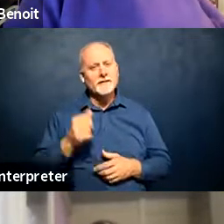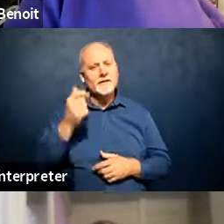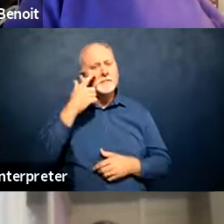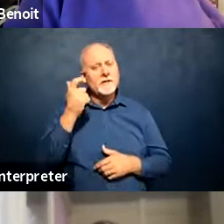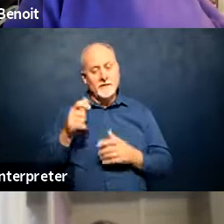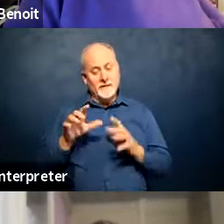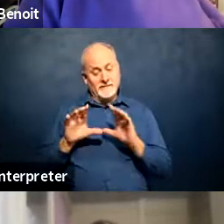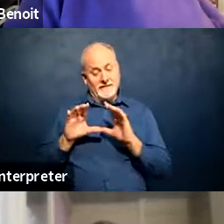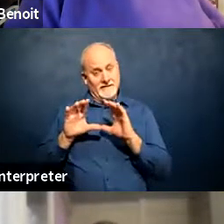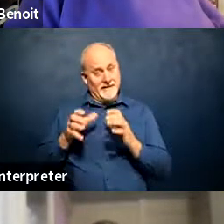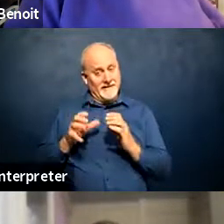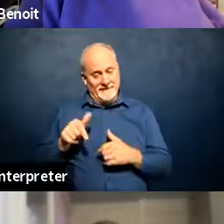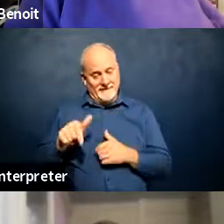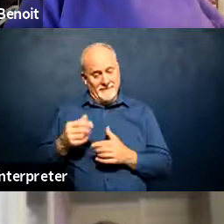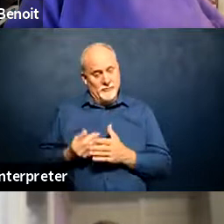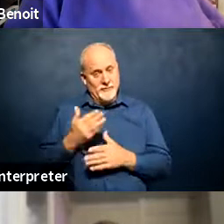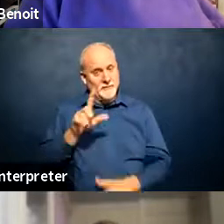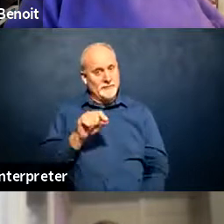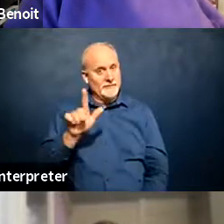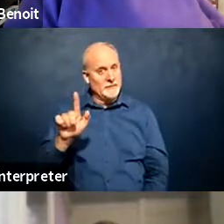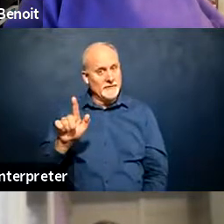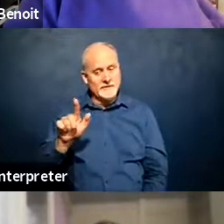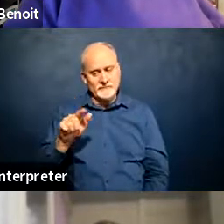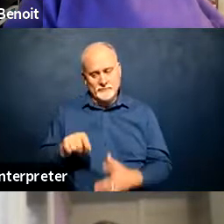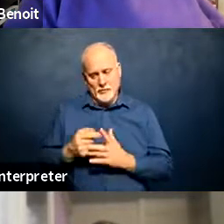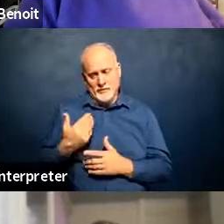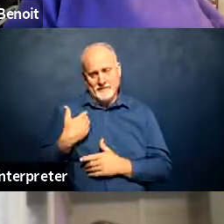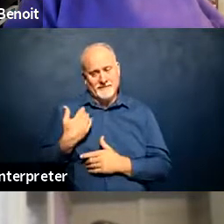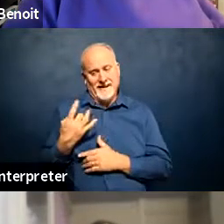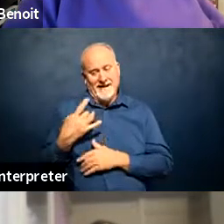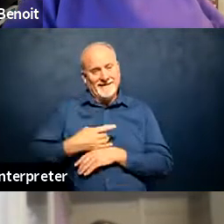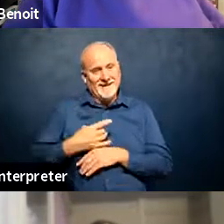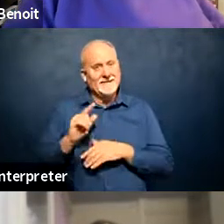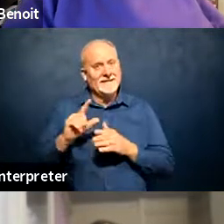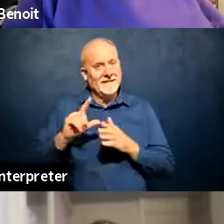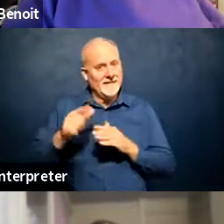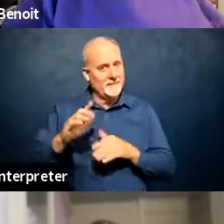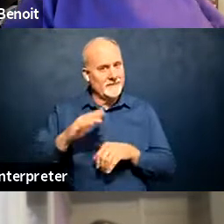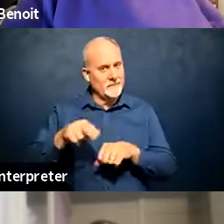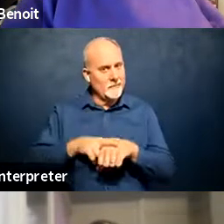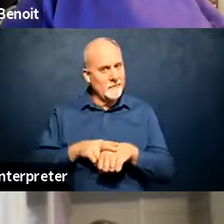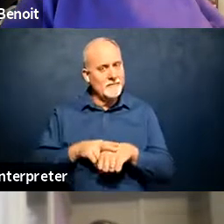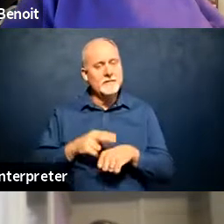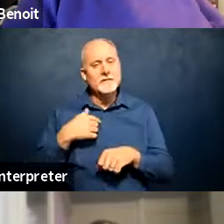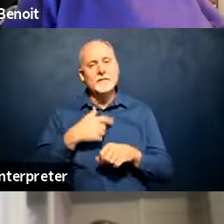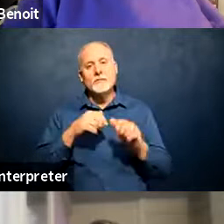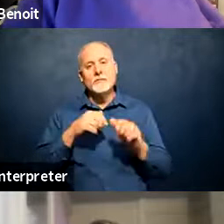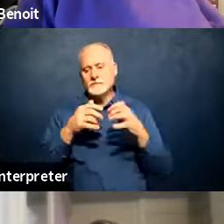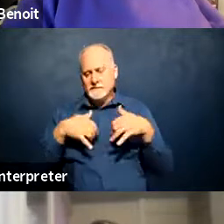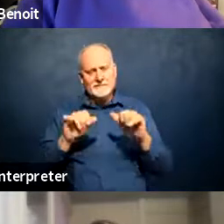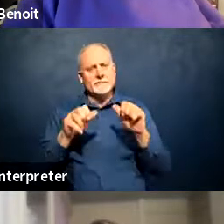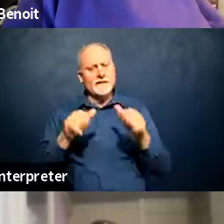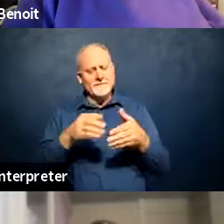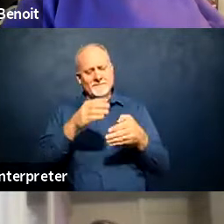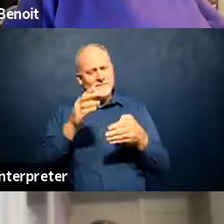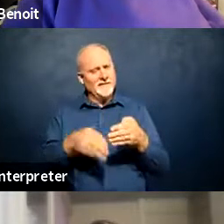classes for the spring 2021 started 8 days later than usual, we are able to still finish the